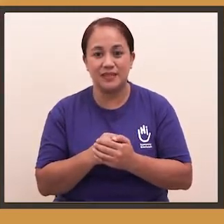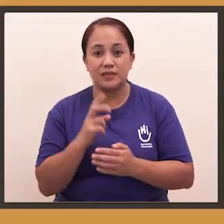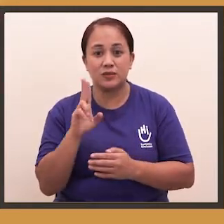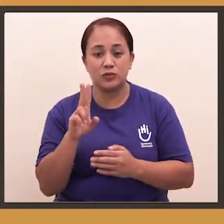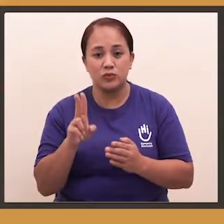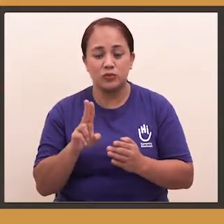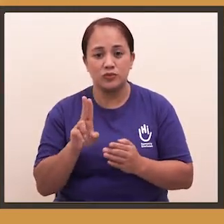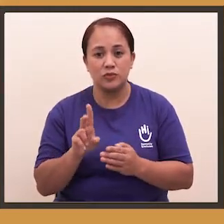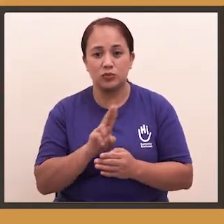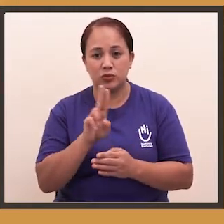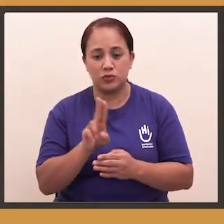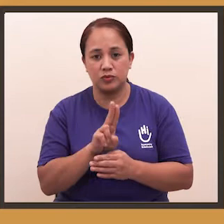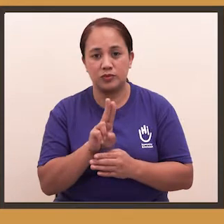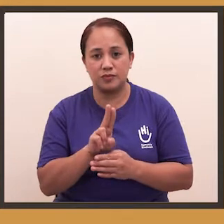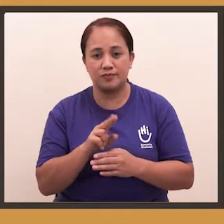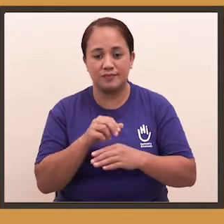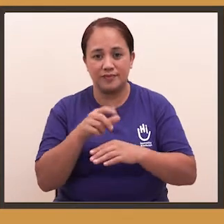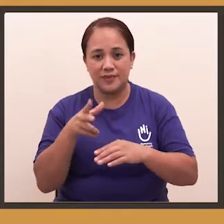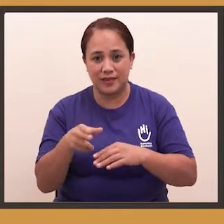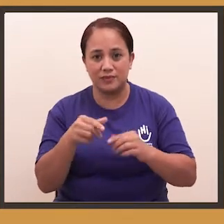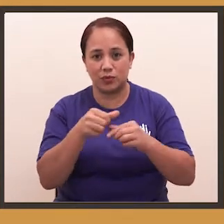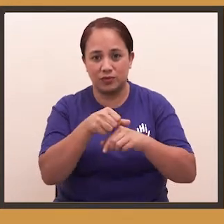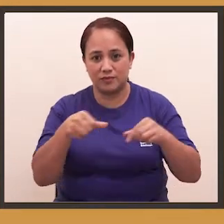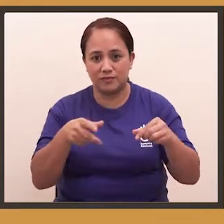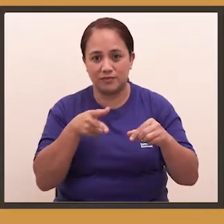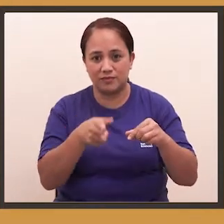Scissors is used to cut gauze or tape.